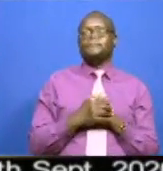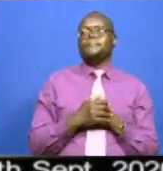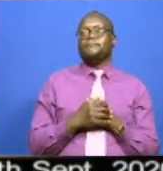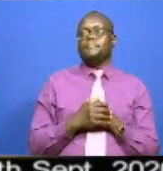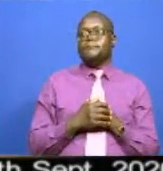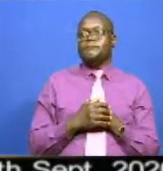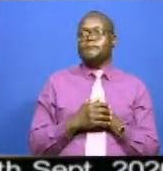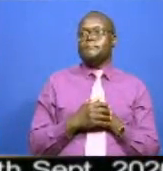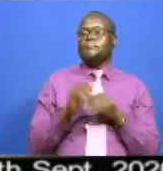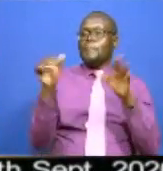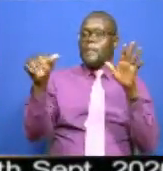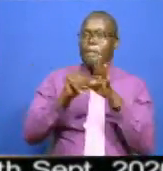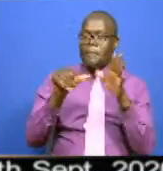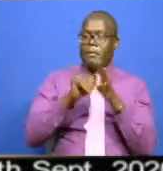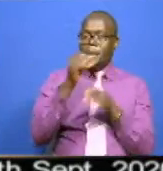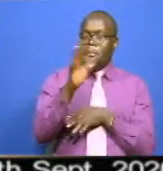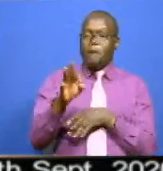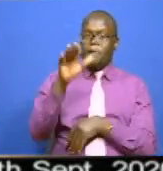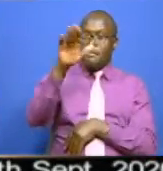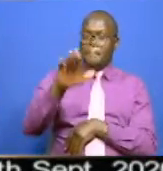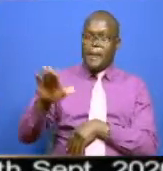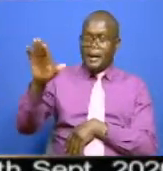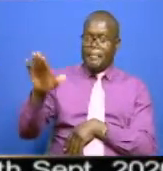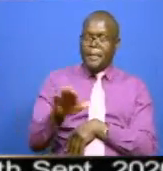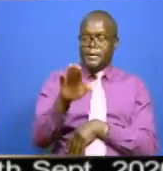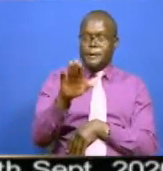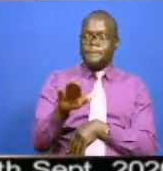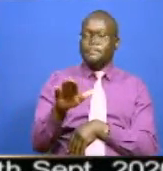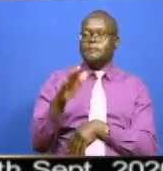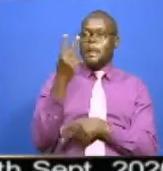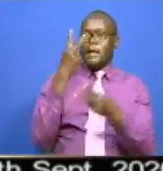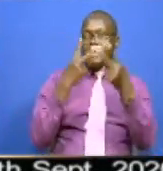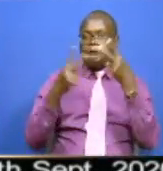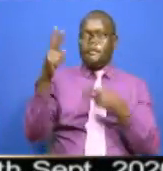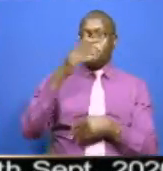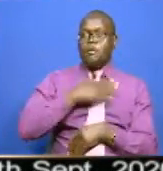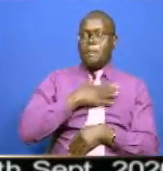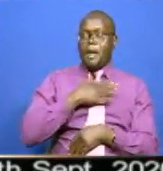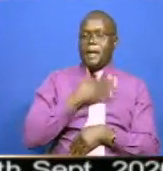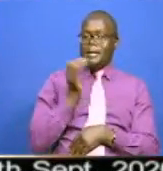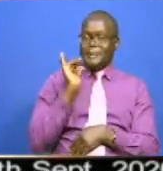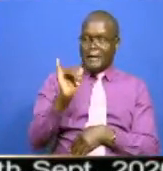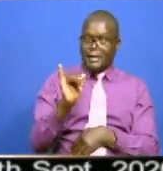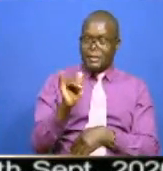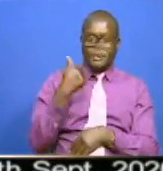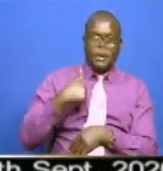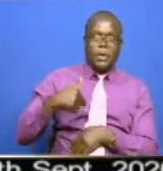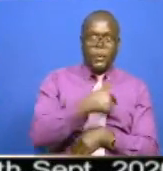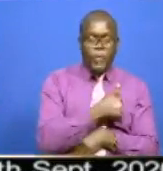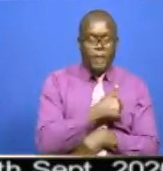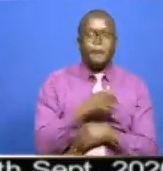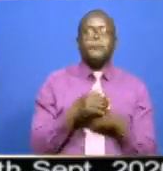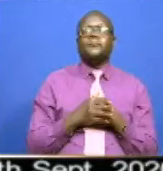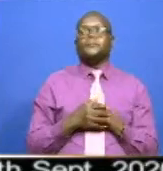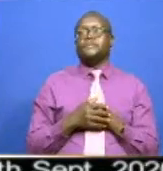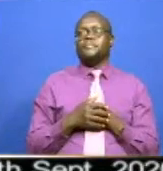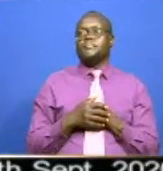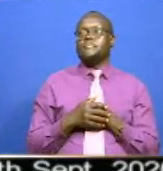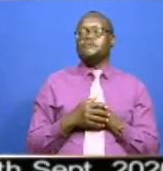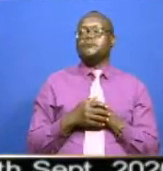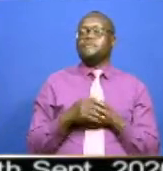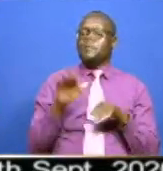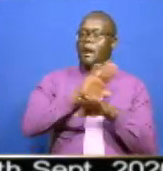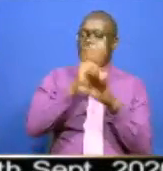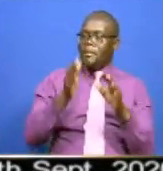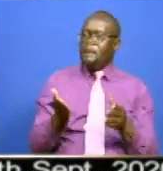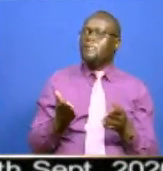But the tragedy of Parliament, Mr. Speaker, in my view, is that we pass the buck on